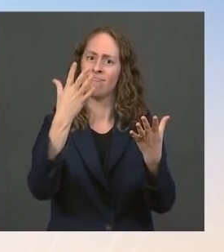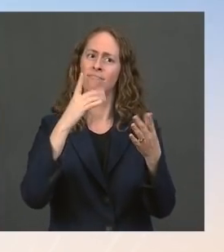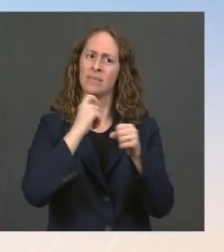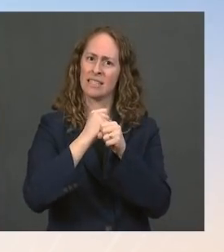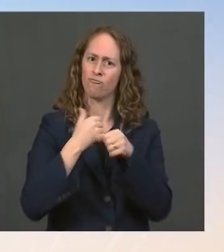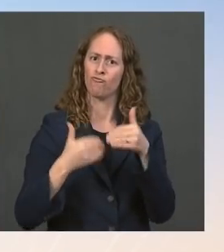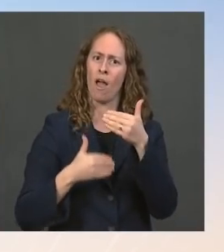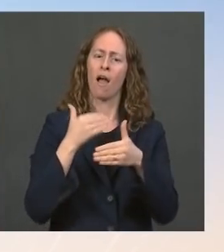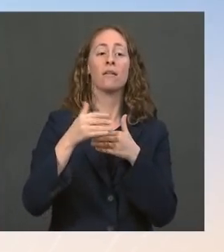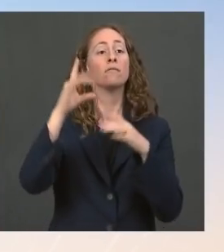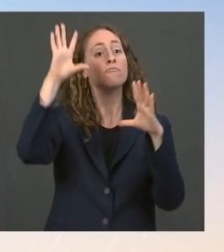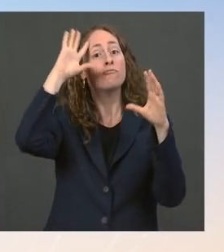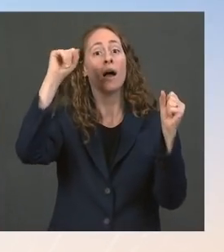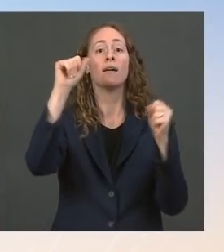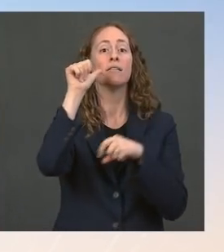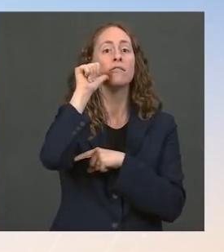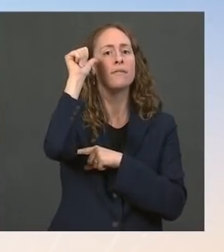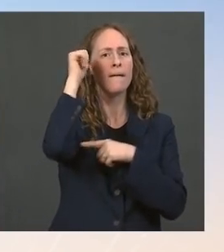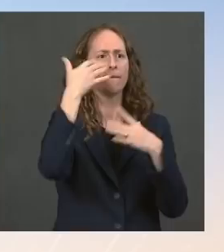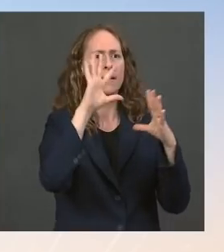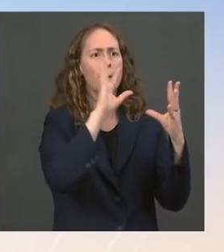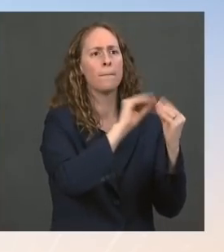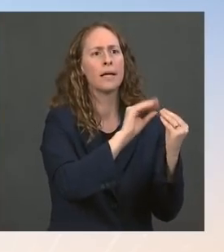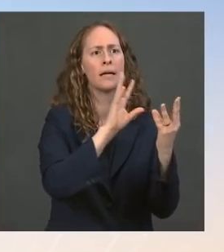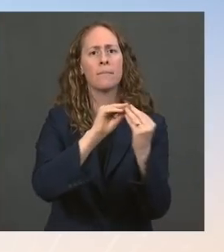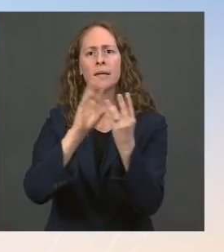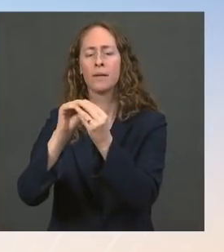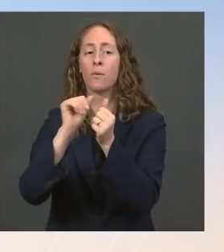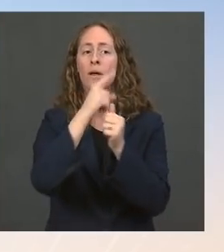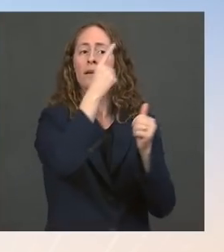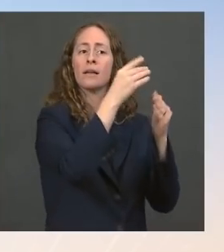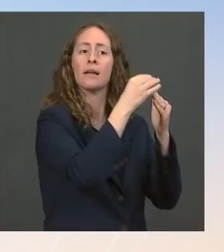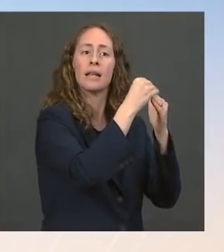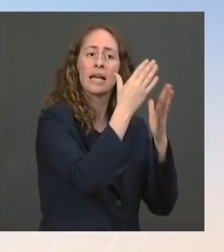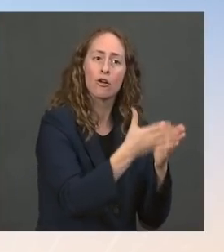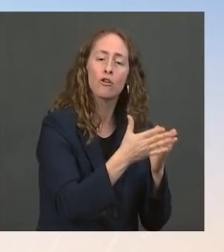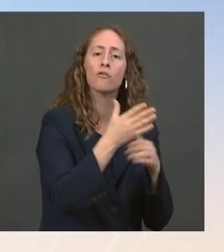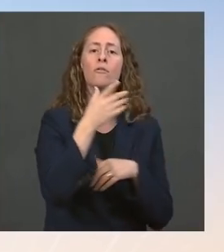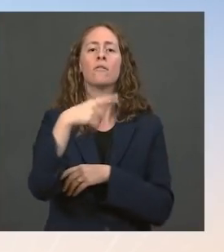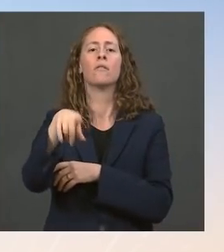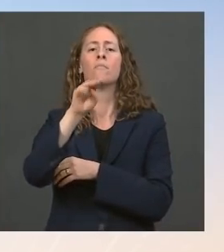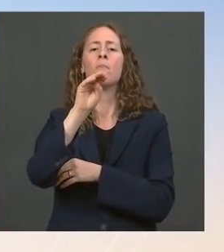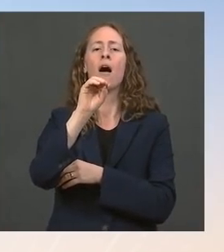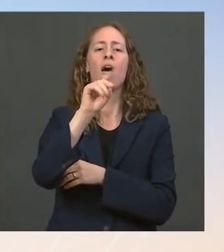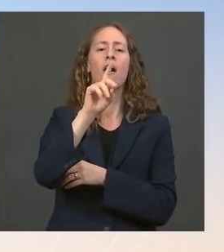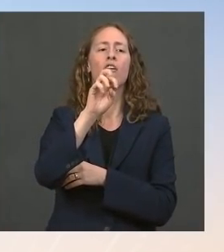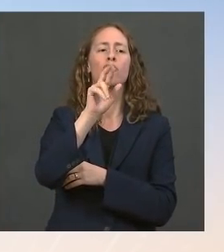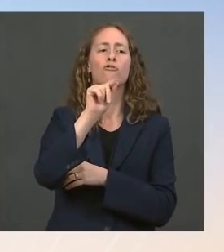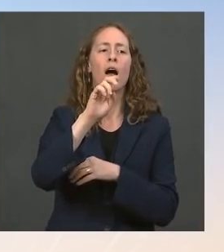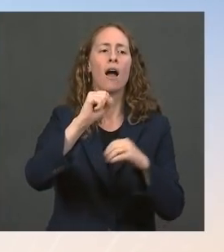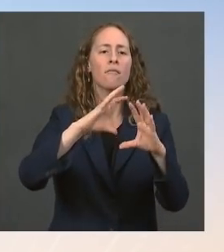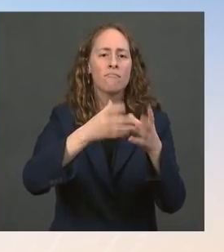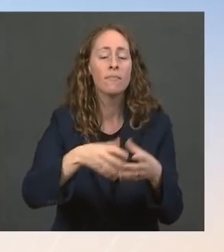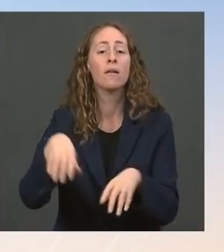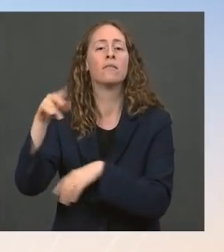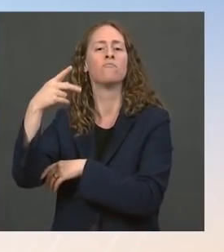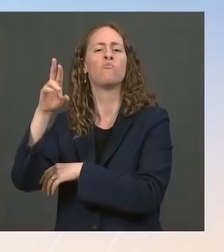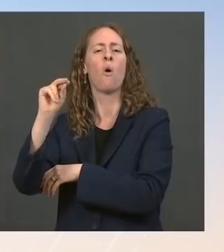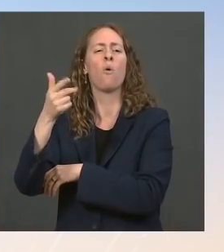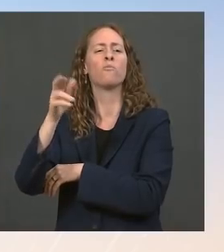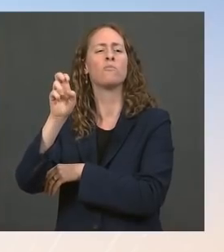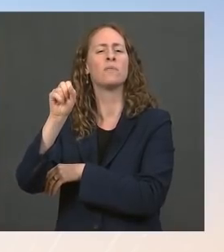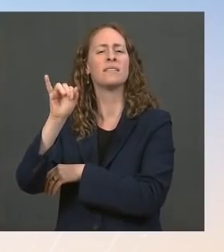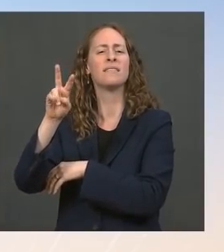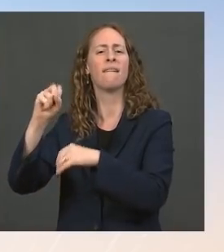had yesterday with leadership, with moderates, with progressives to talk about the path forward in an effort to unify members